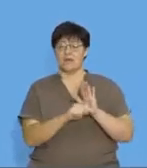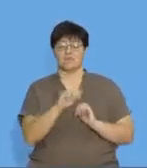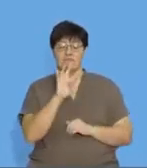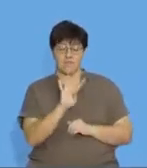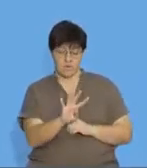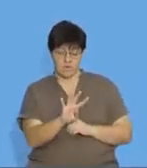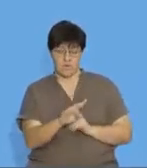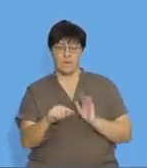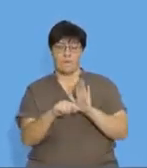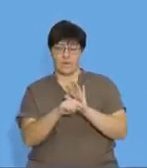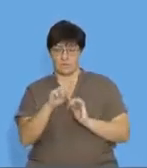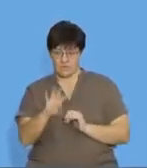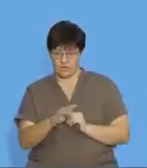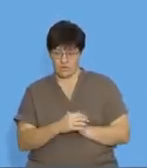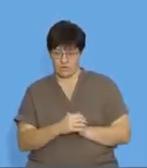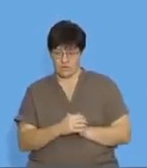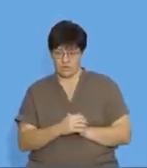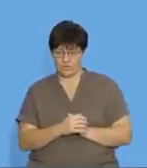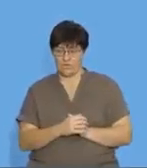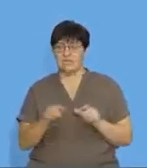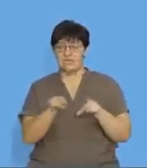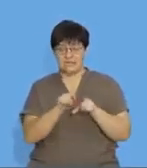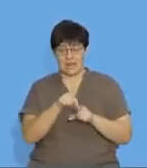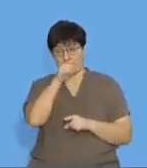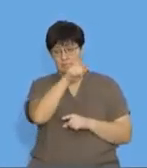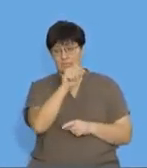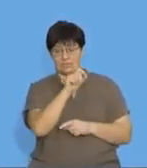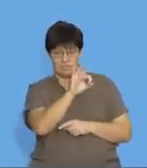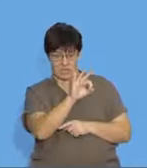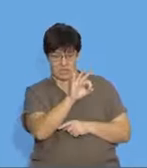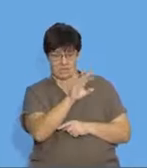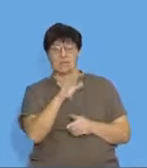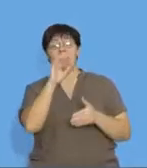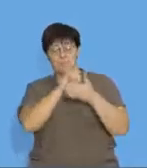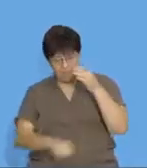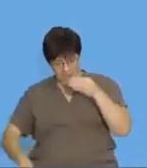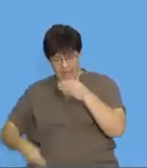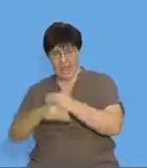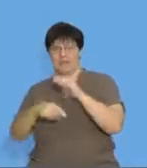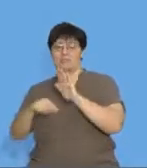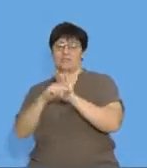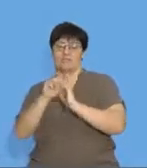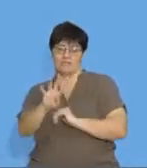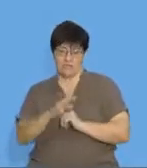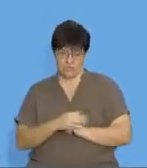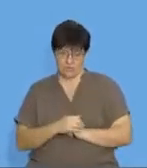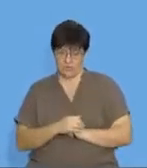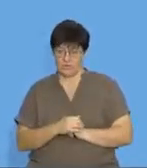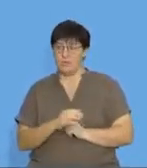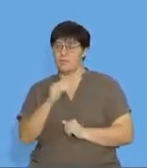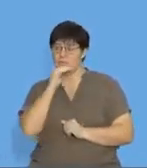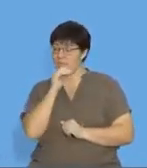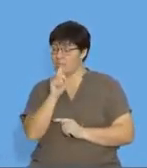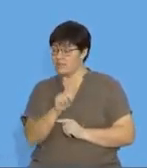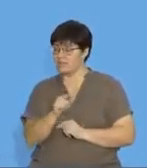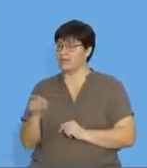minus 4 minus 4, which is the same as term 3, but I'm going to subtract another 4, which is going to